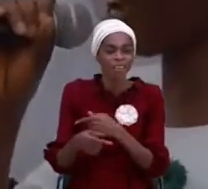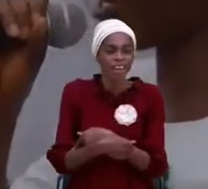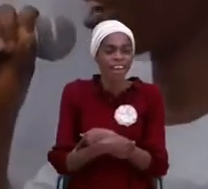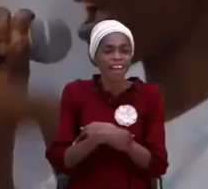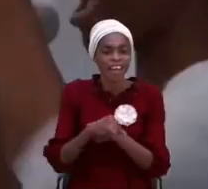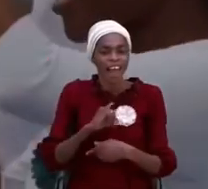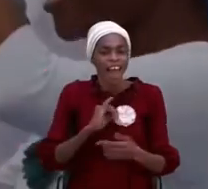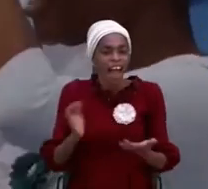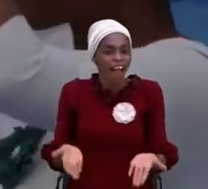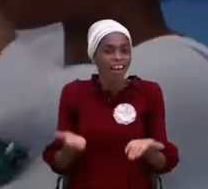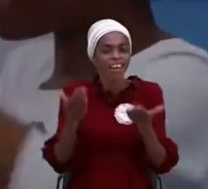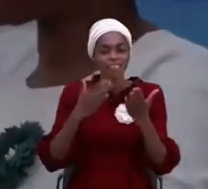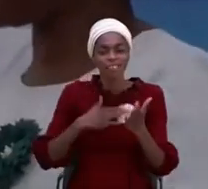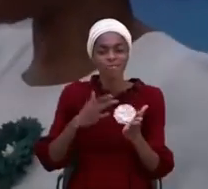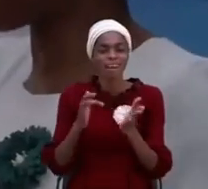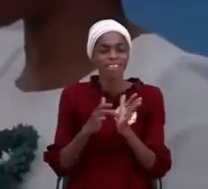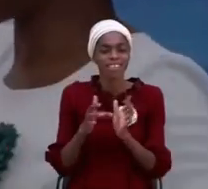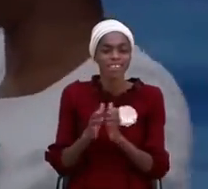day, every day I